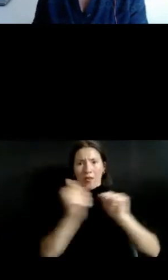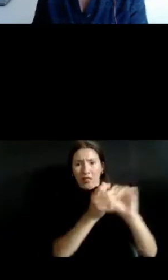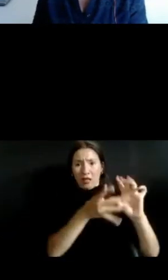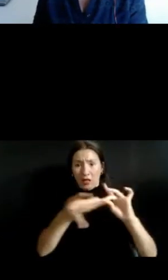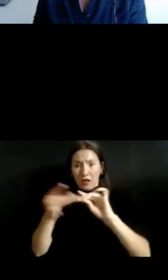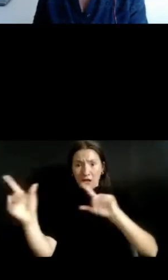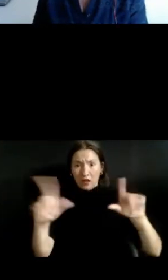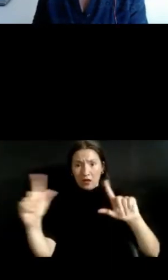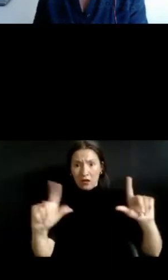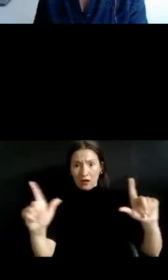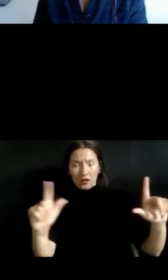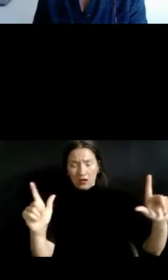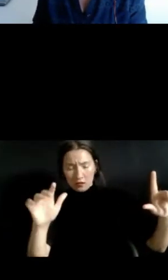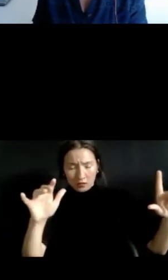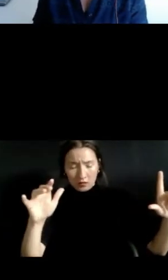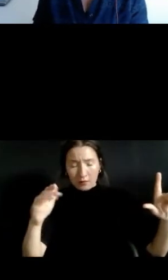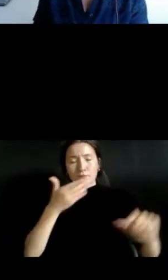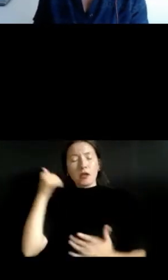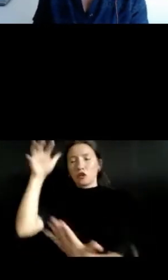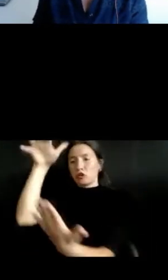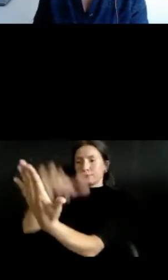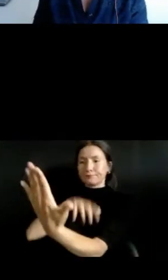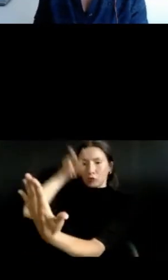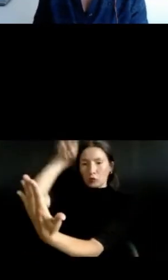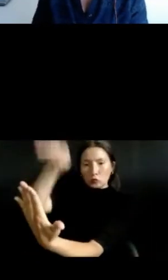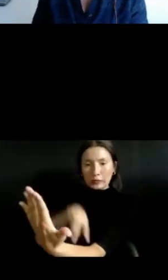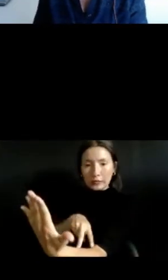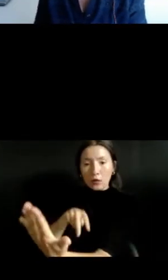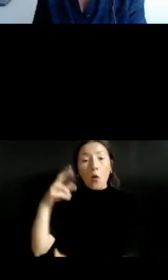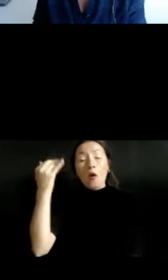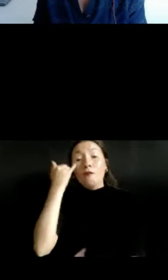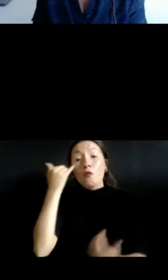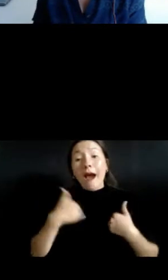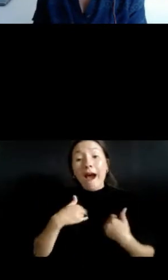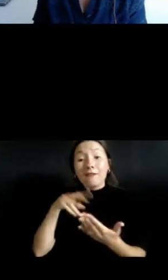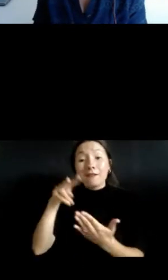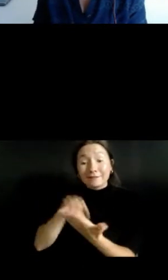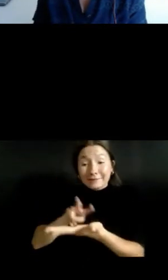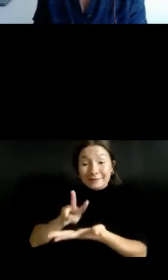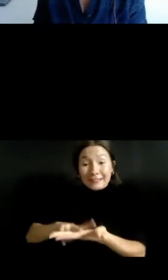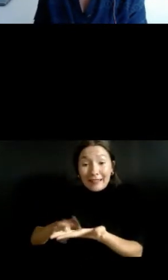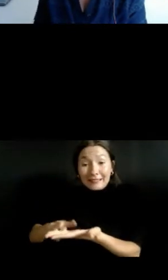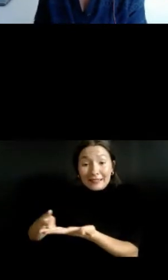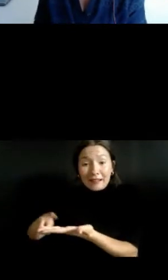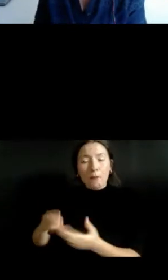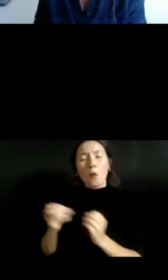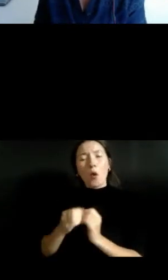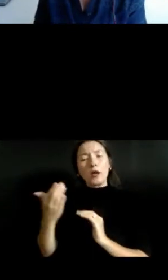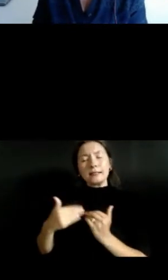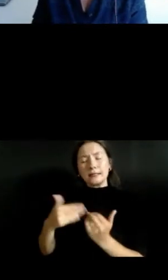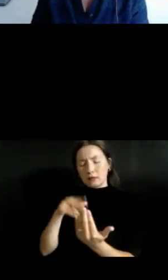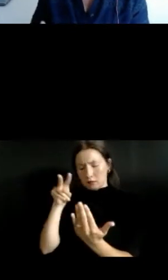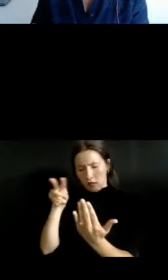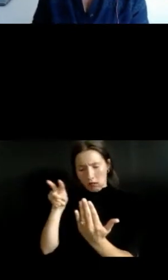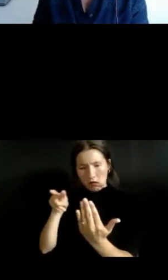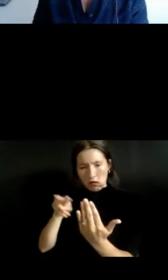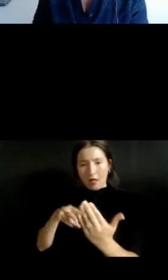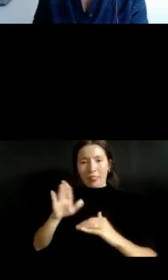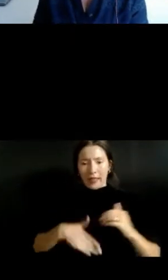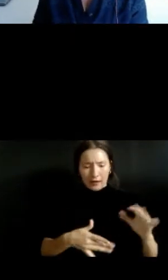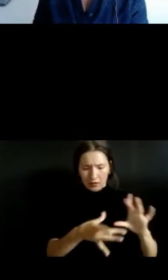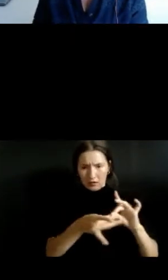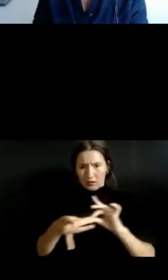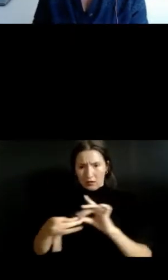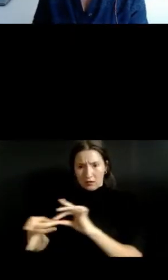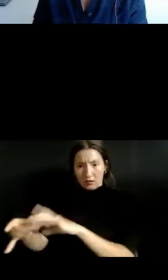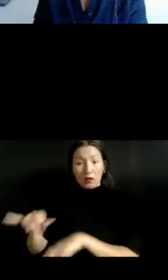and being able to change the colour and the spacing to make it easier to process the information, and deaf-blind people who can only